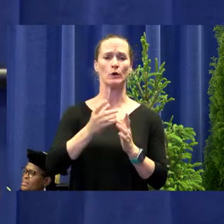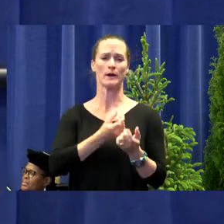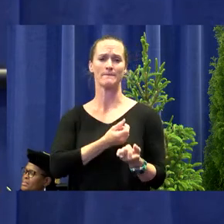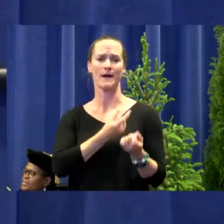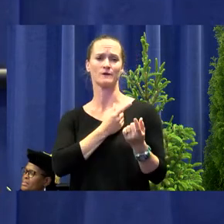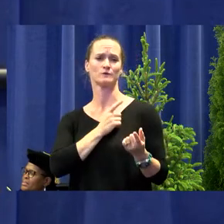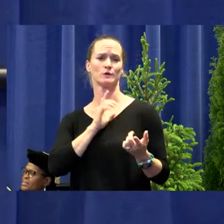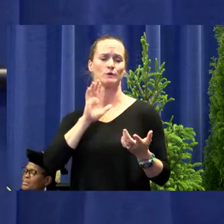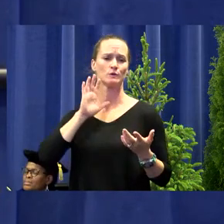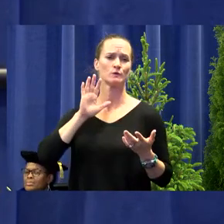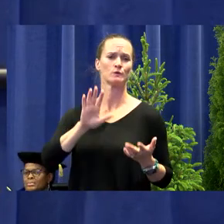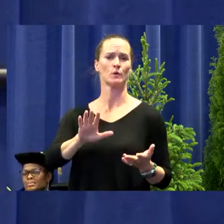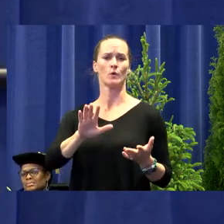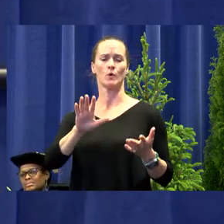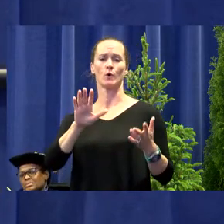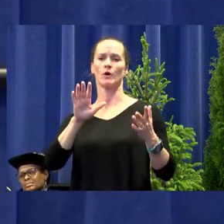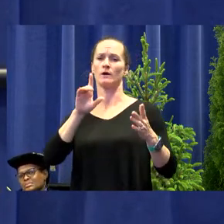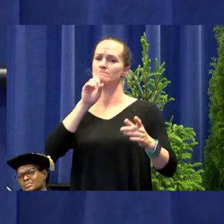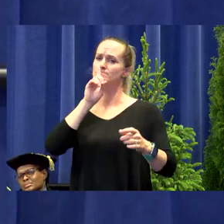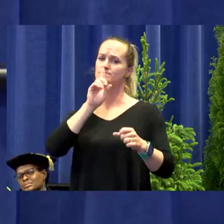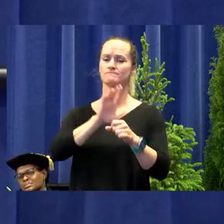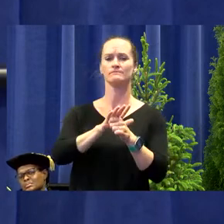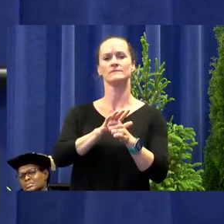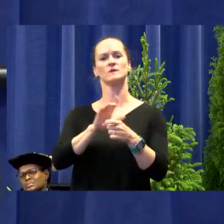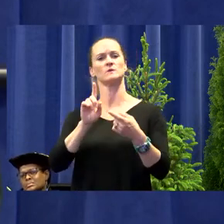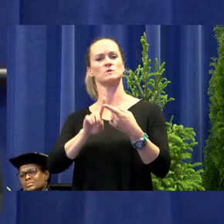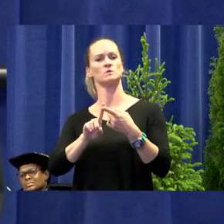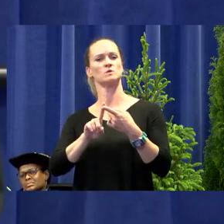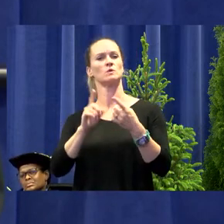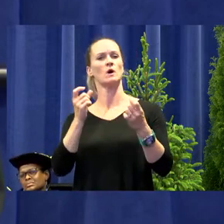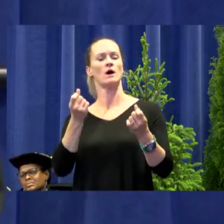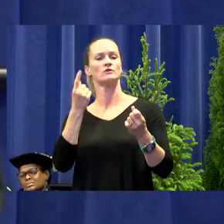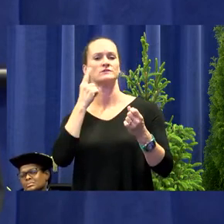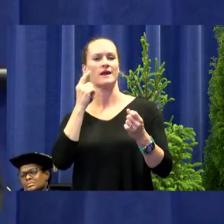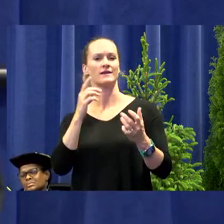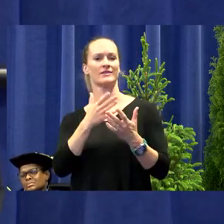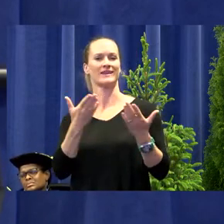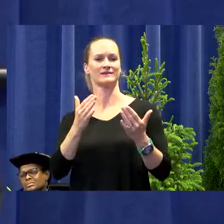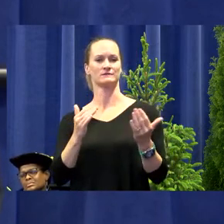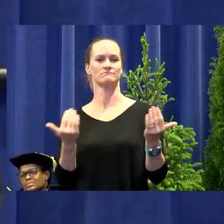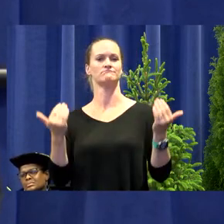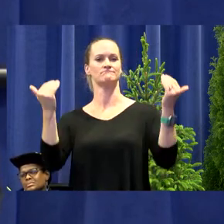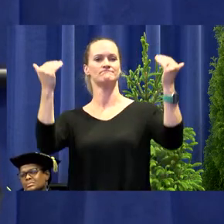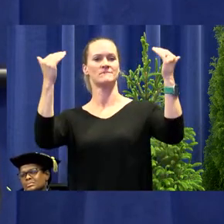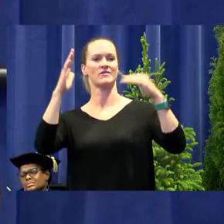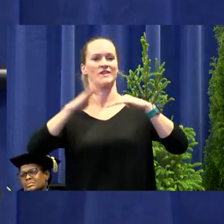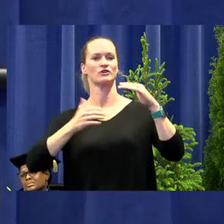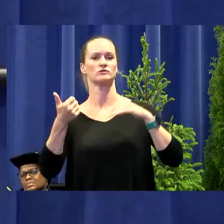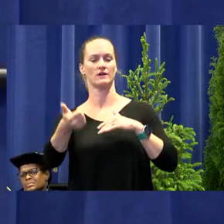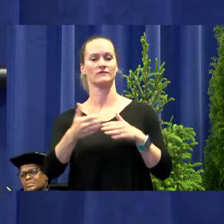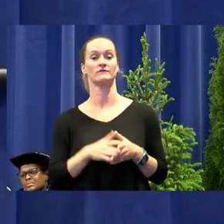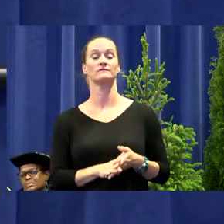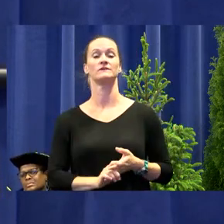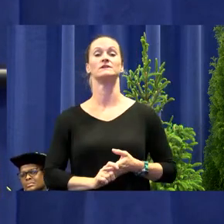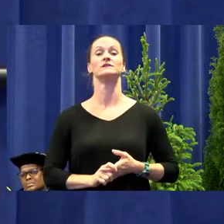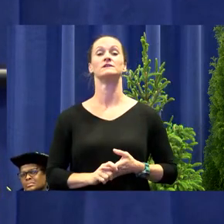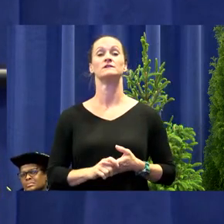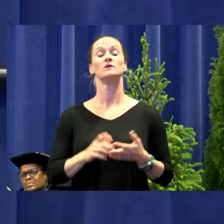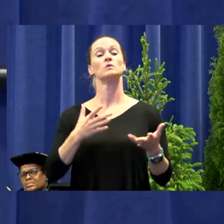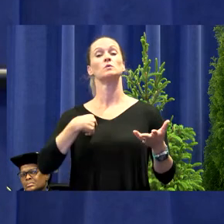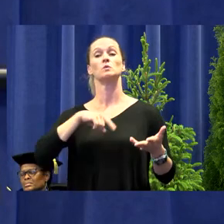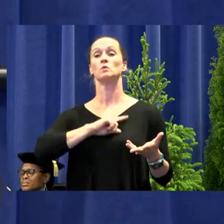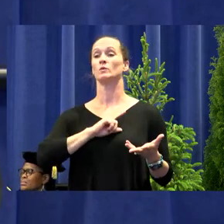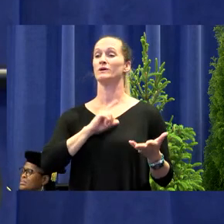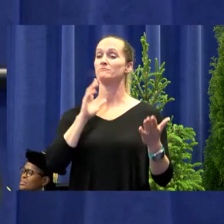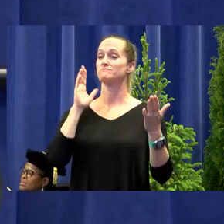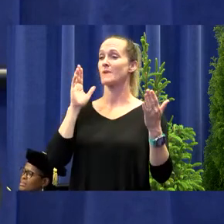than yourself. Your education will truly become higher when it is put to higher purposes. We wish each one of you